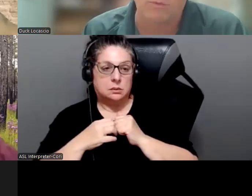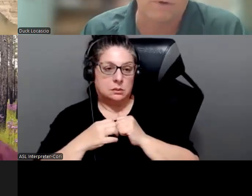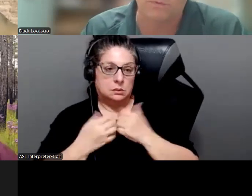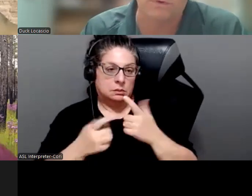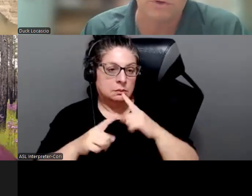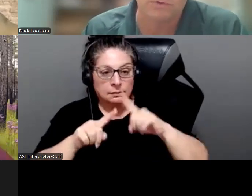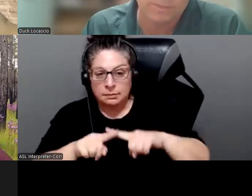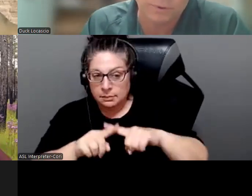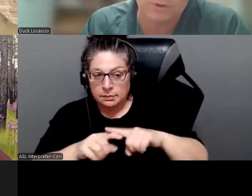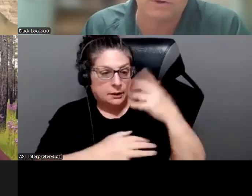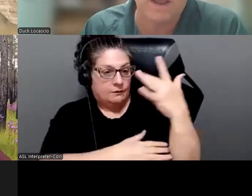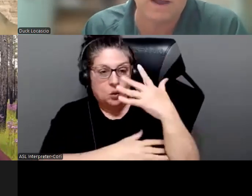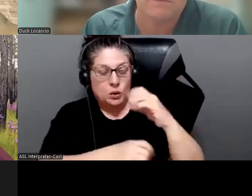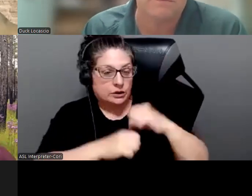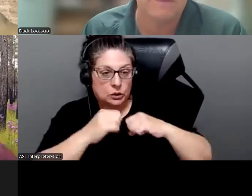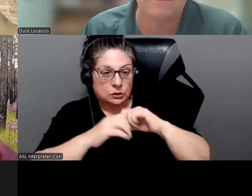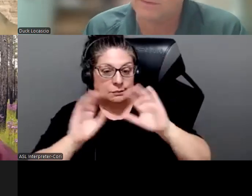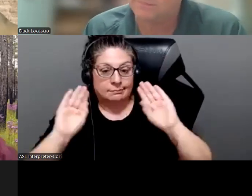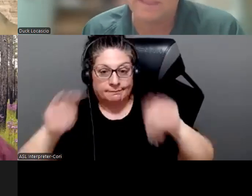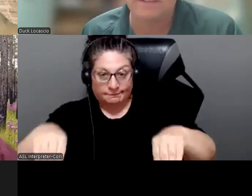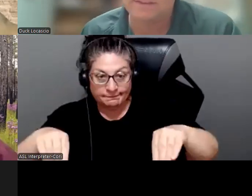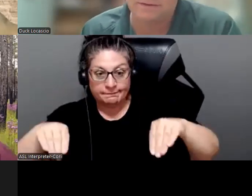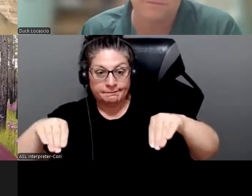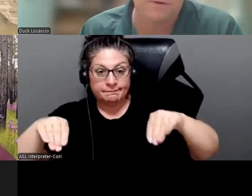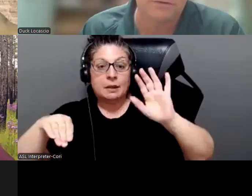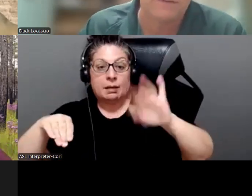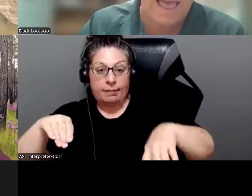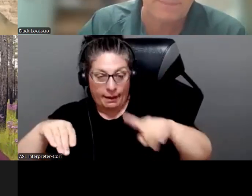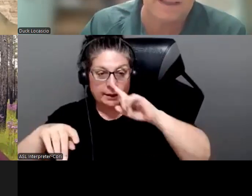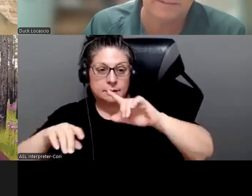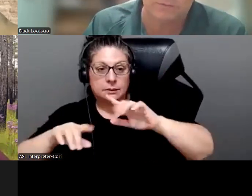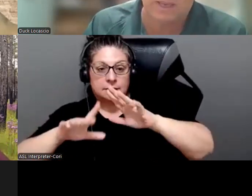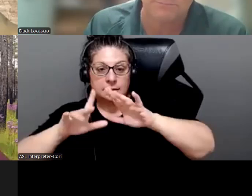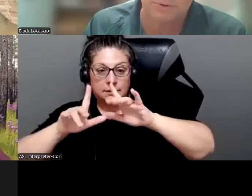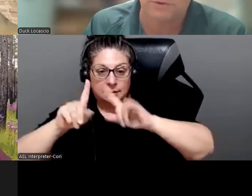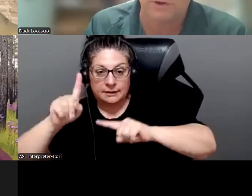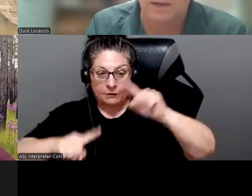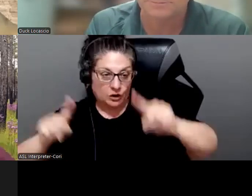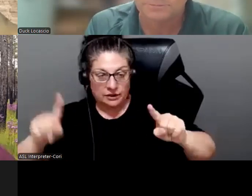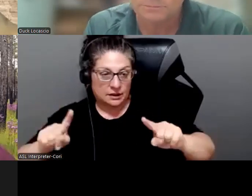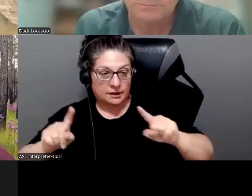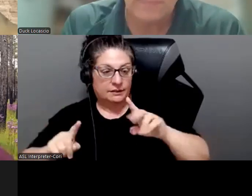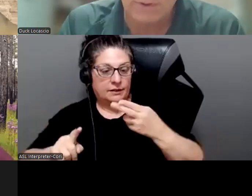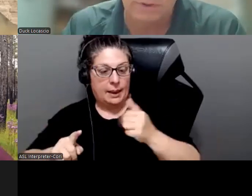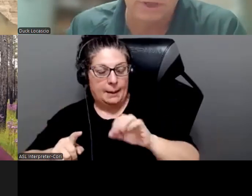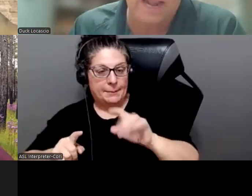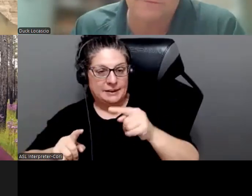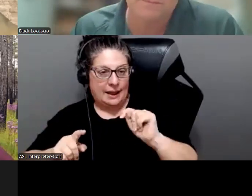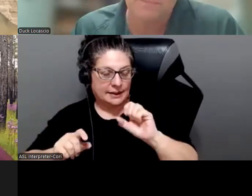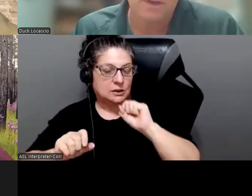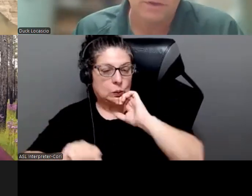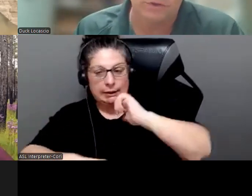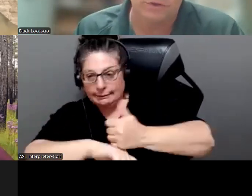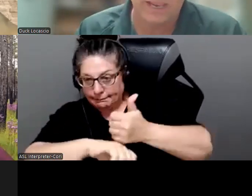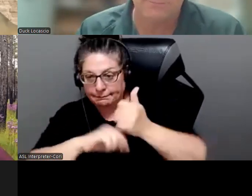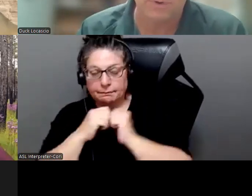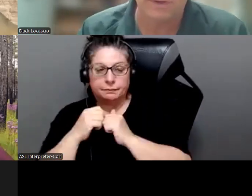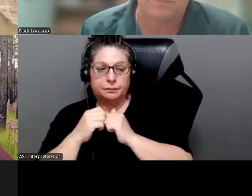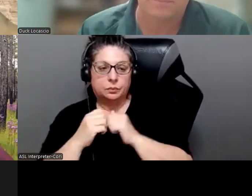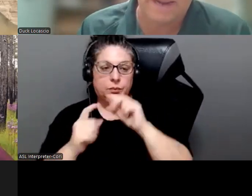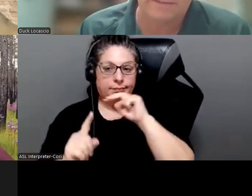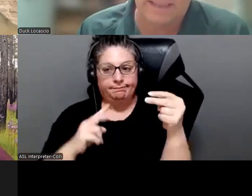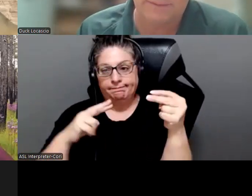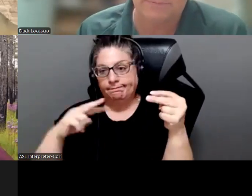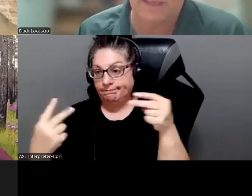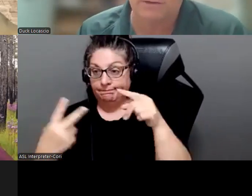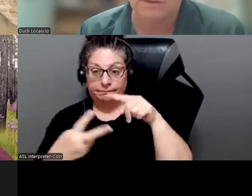Depending on what forest structure we put on the ground, that's that diversity of habitats that we can put on the ground. And we look at it from two standpoints,